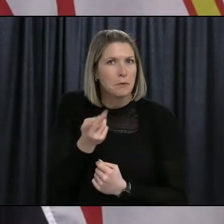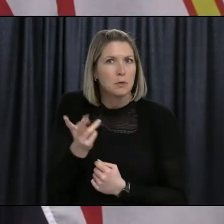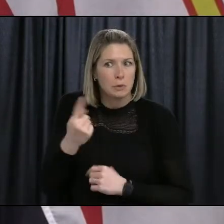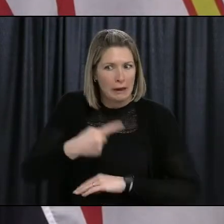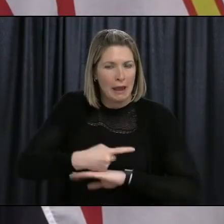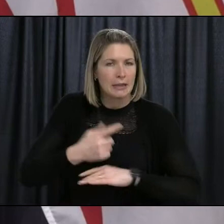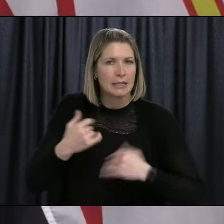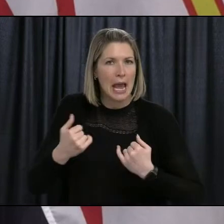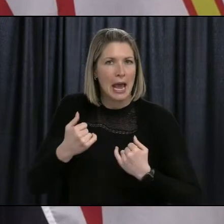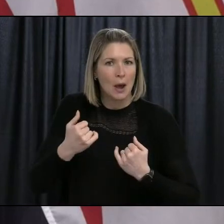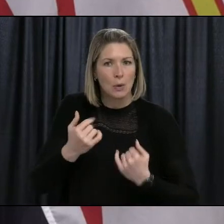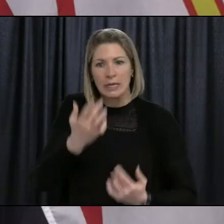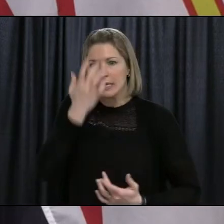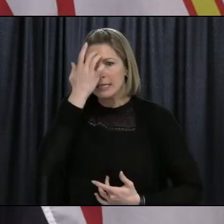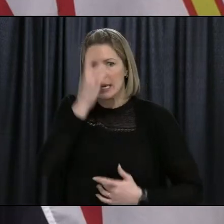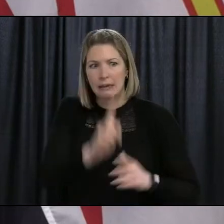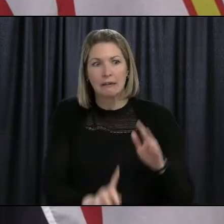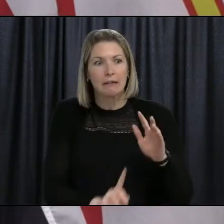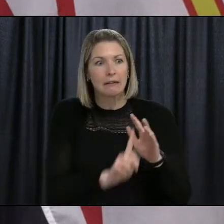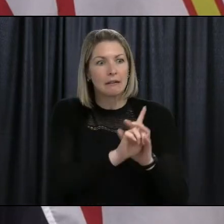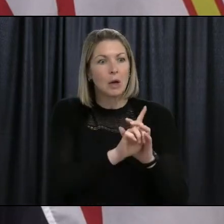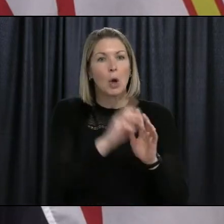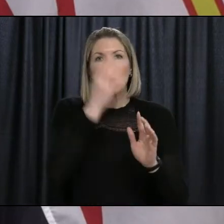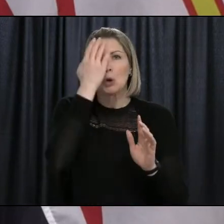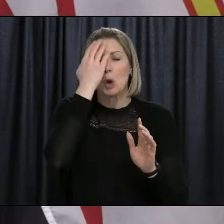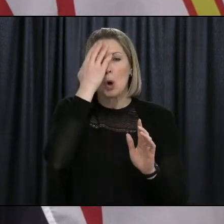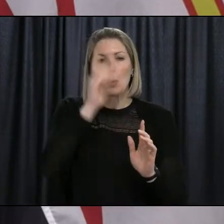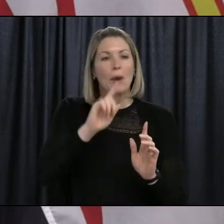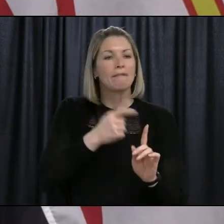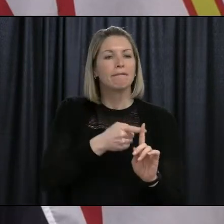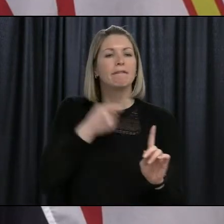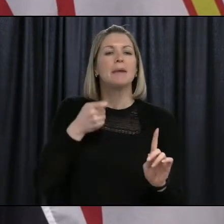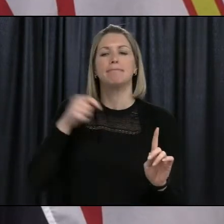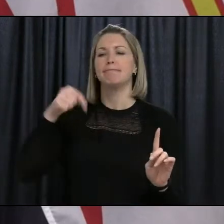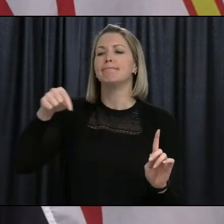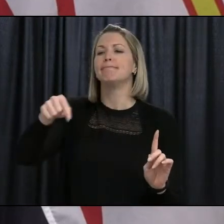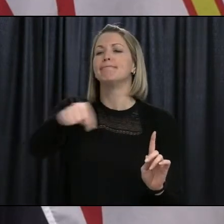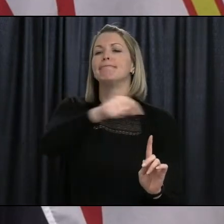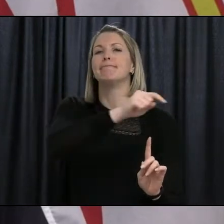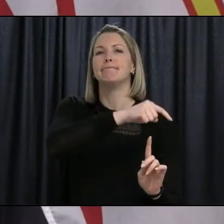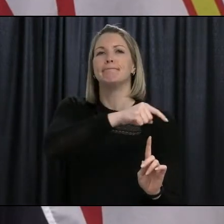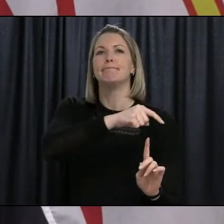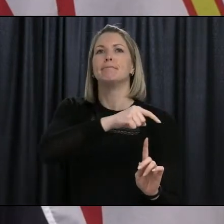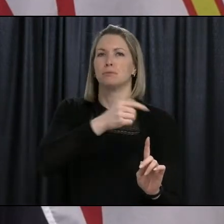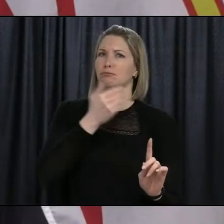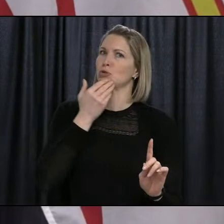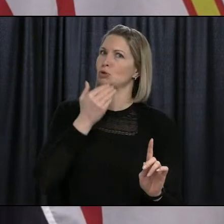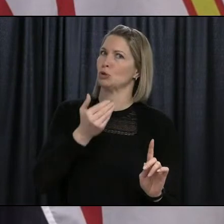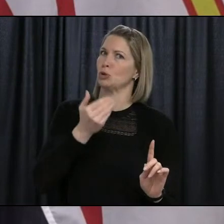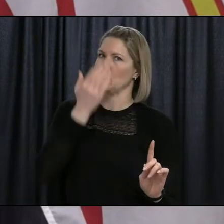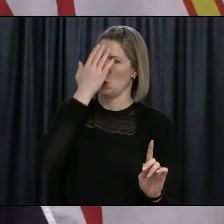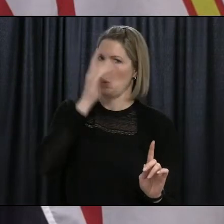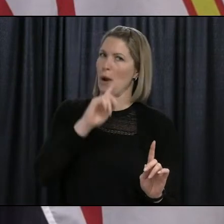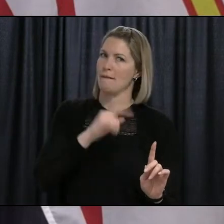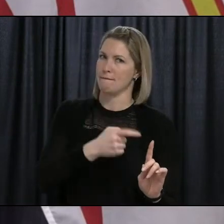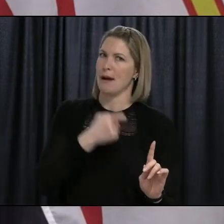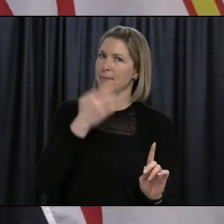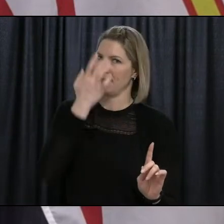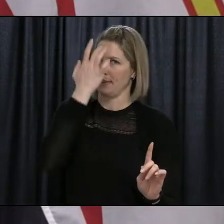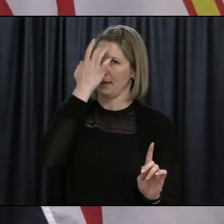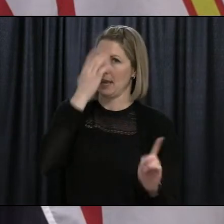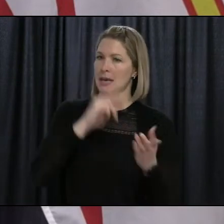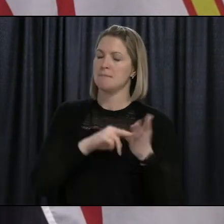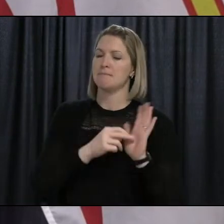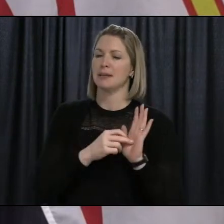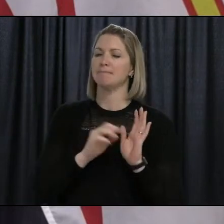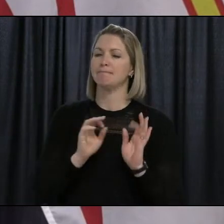and that means that our new cases are linked to previous cases. This is good news, really, and indicates that we are